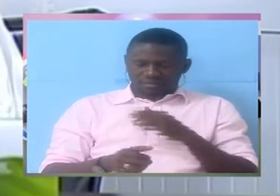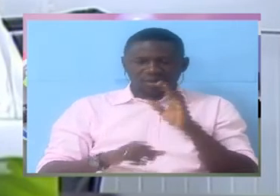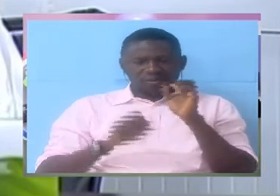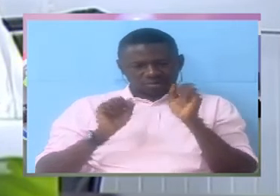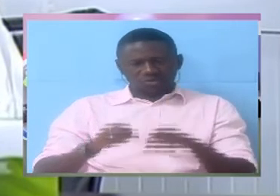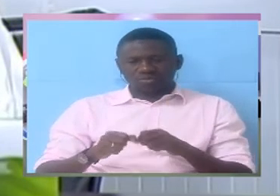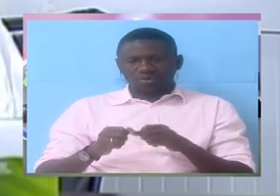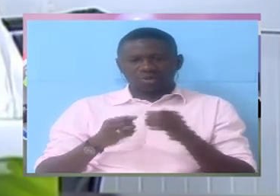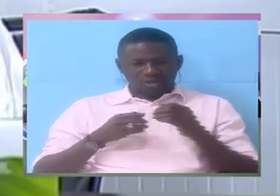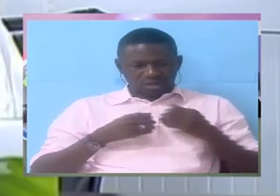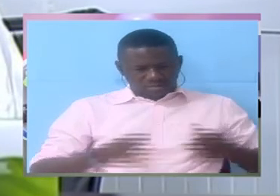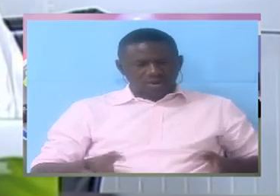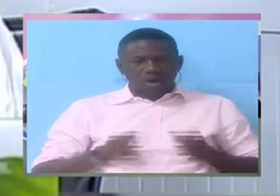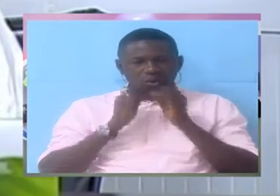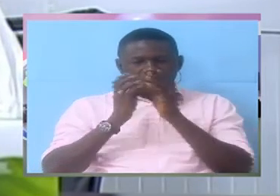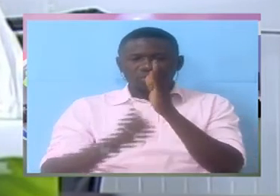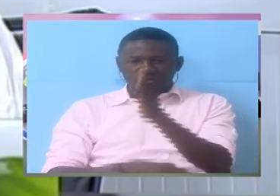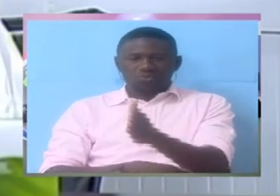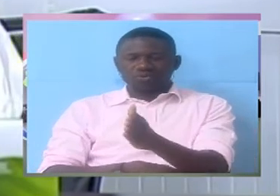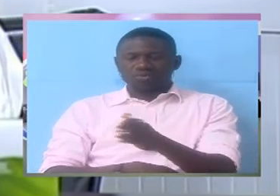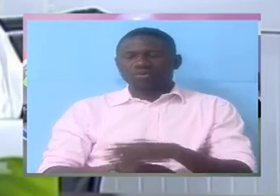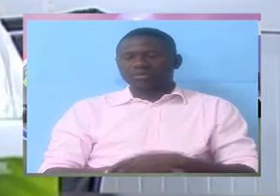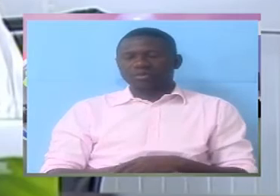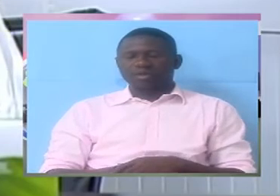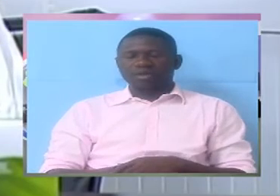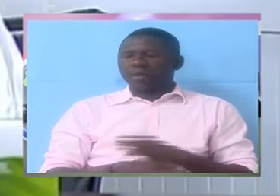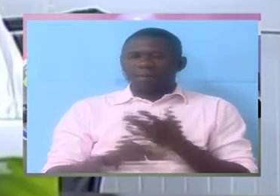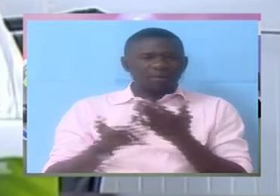truth. There are so many ways.